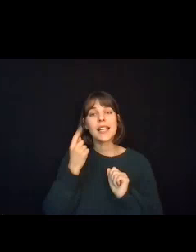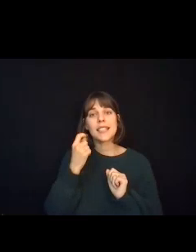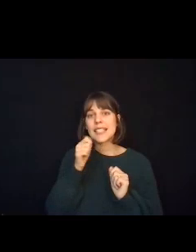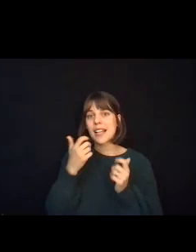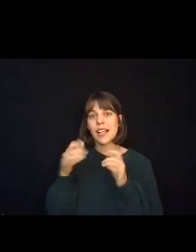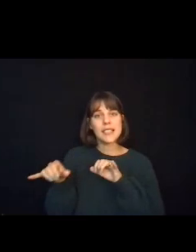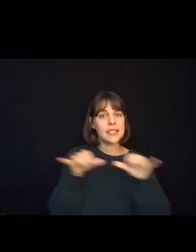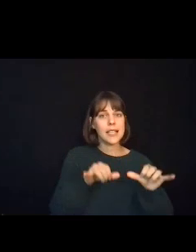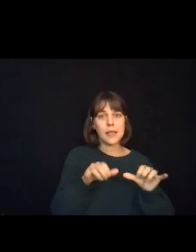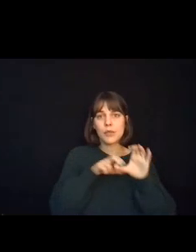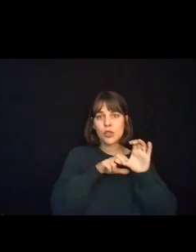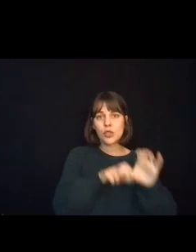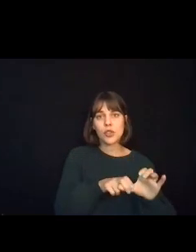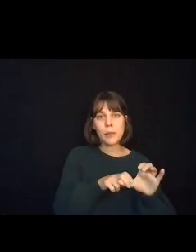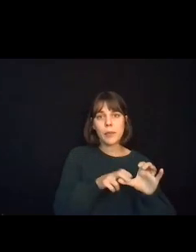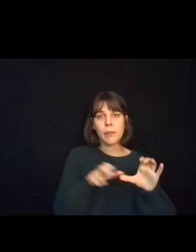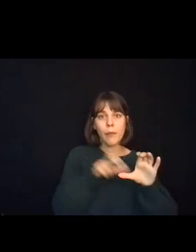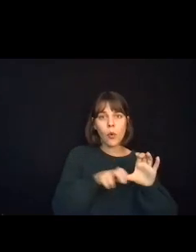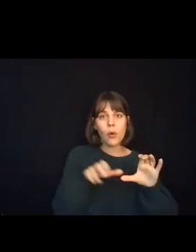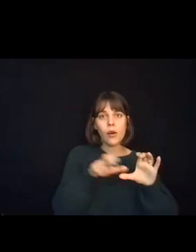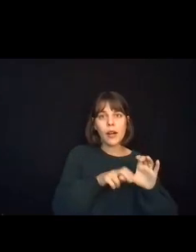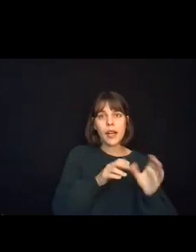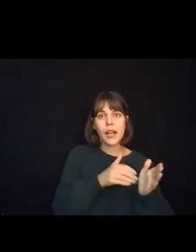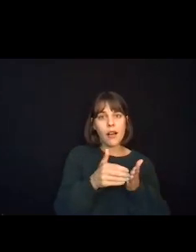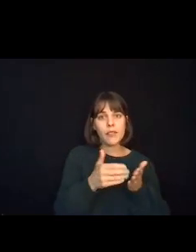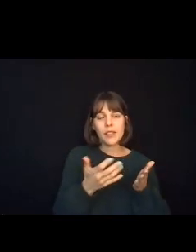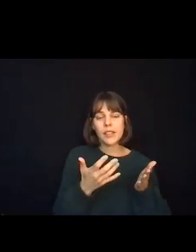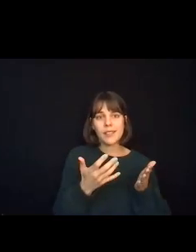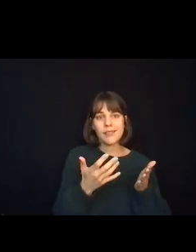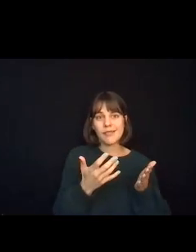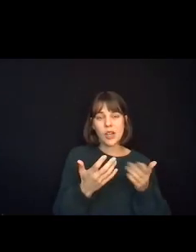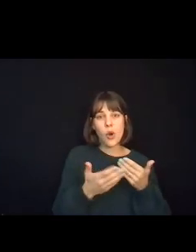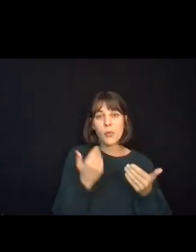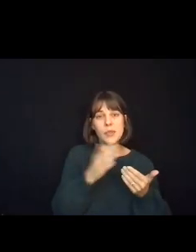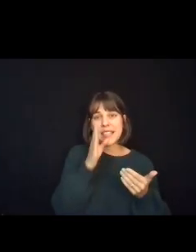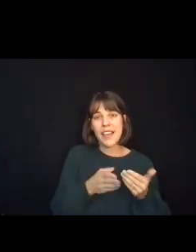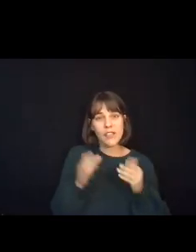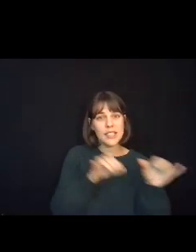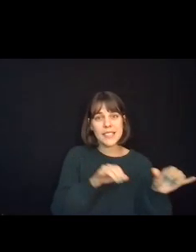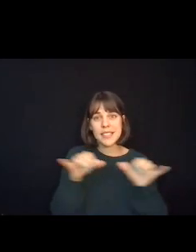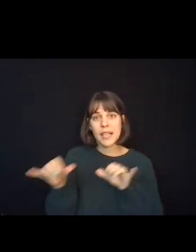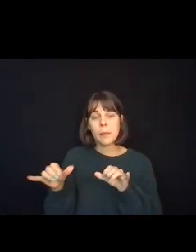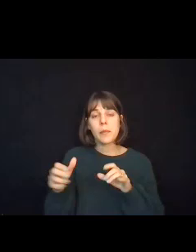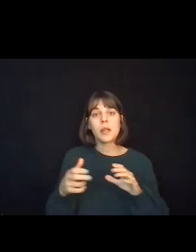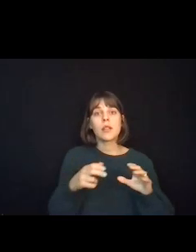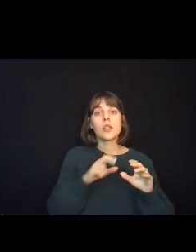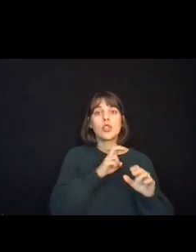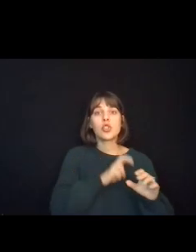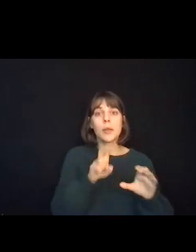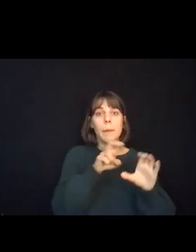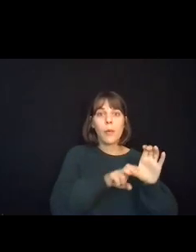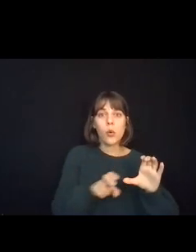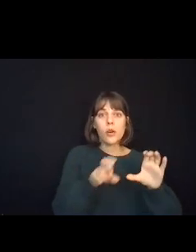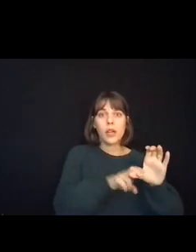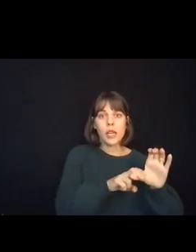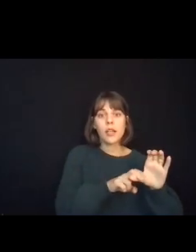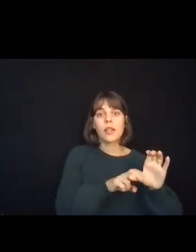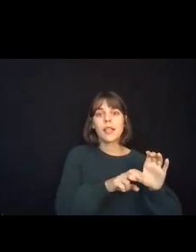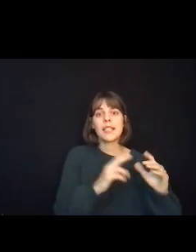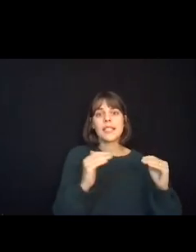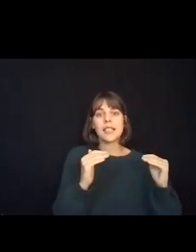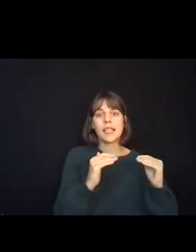the same as the trip boarding. Actually, usually hardly ever the same. It's going to be the trip boarding is going to be at least equal to the average